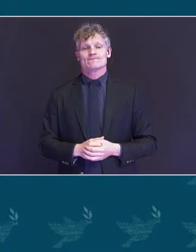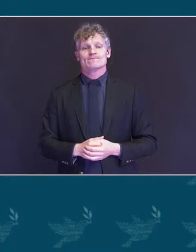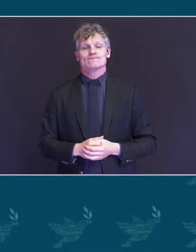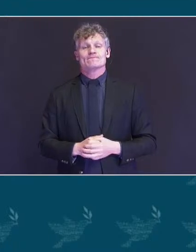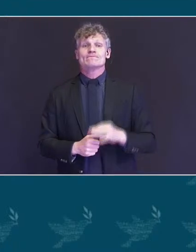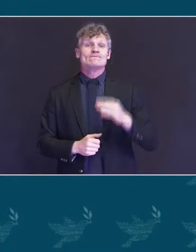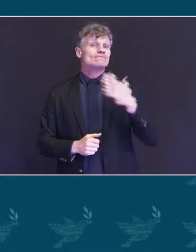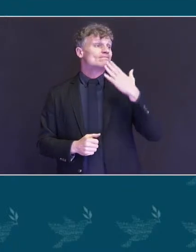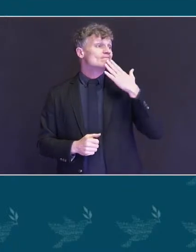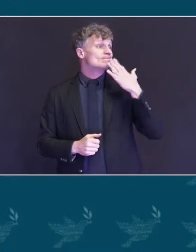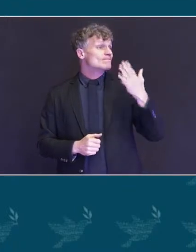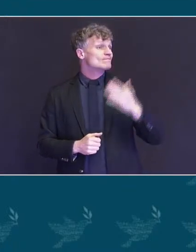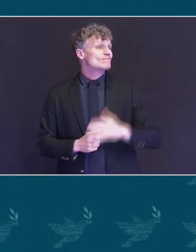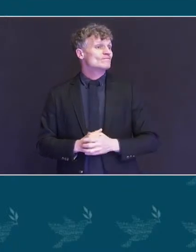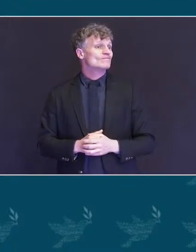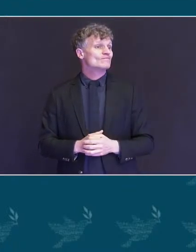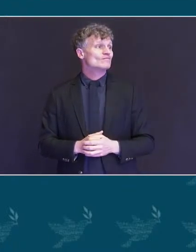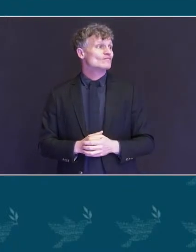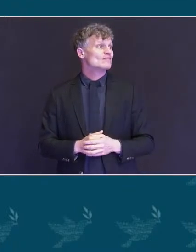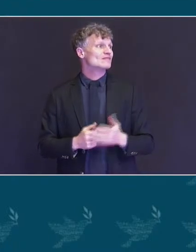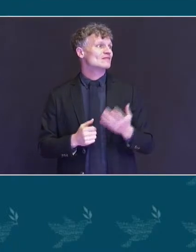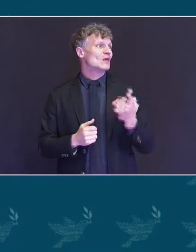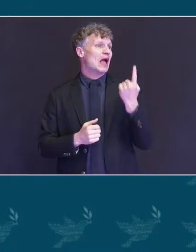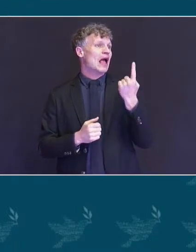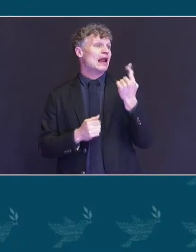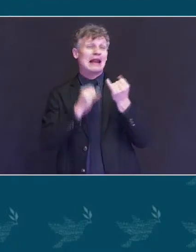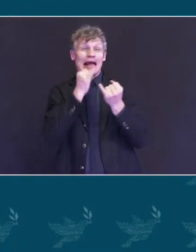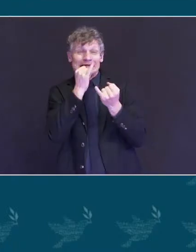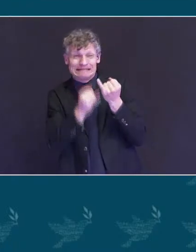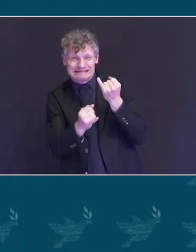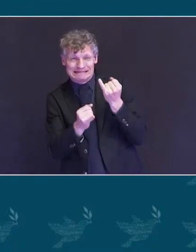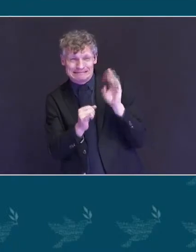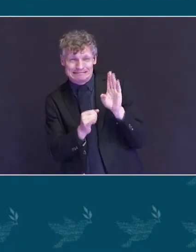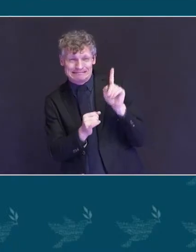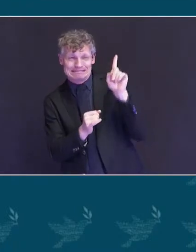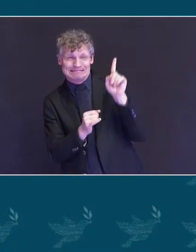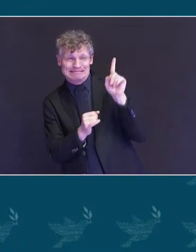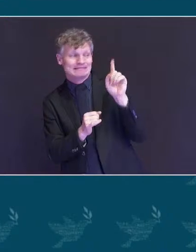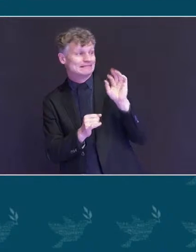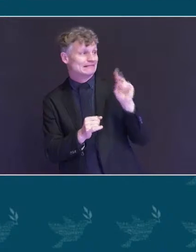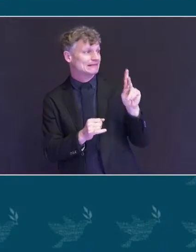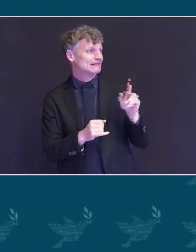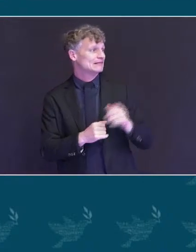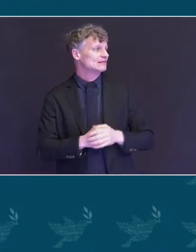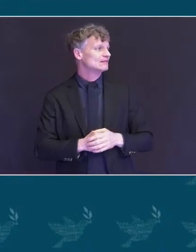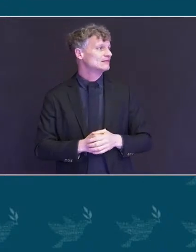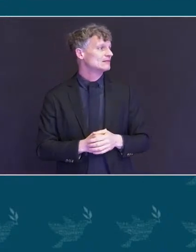Thank you. Okay, final question. Thank you. Yes, please.